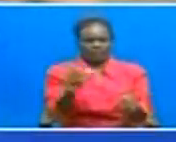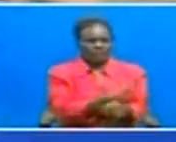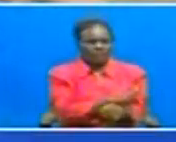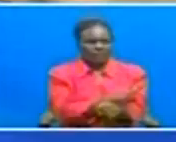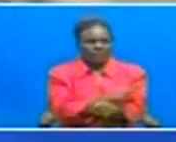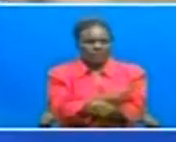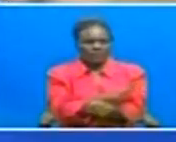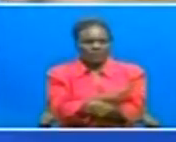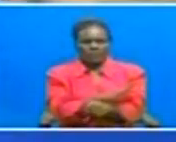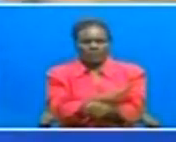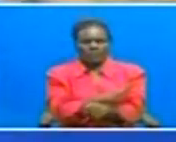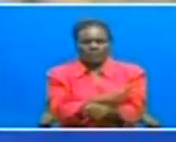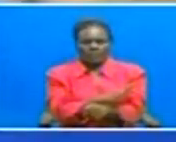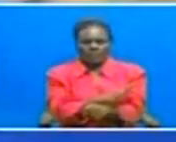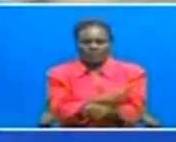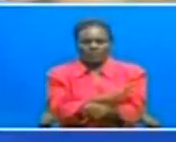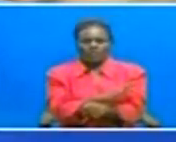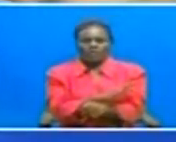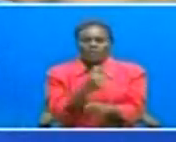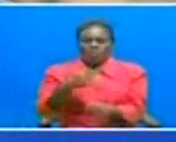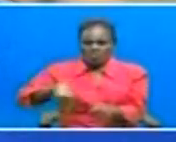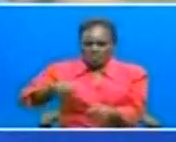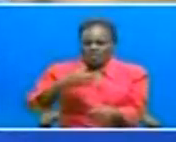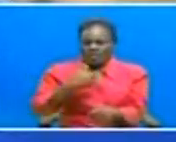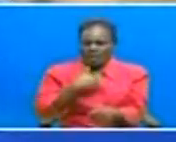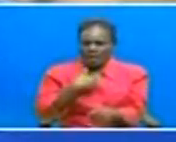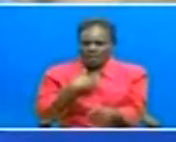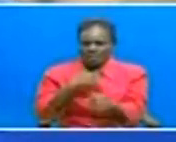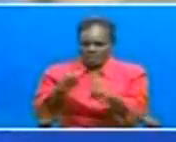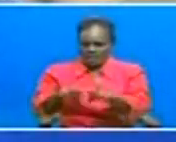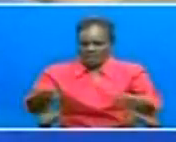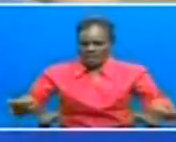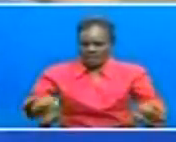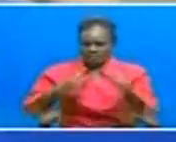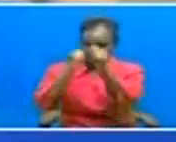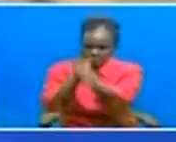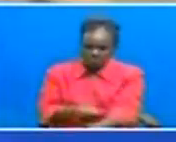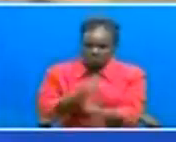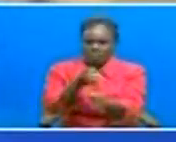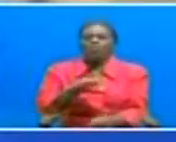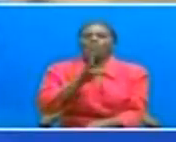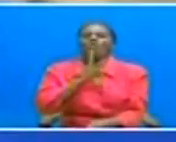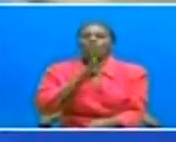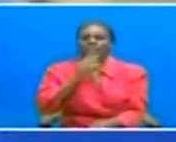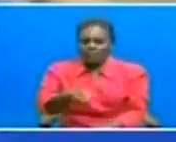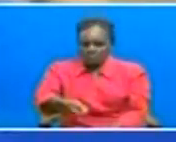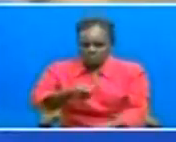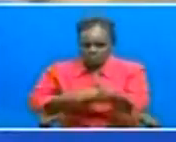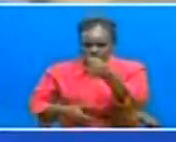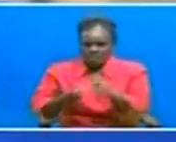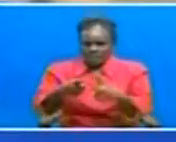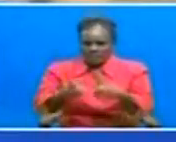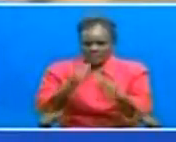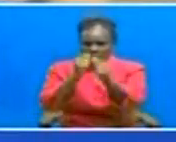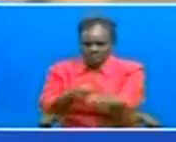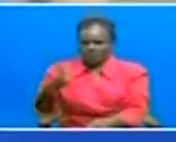be self-sustainable in food. So we raised the farm, we dug a borehole, and we started farming in 2014,